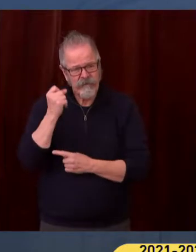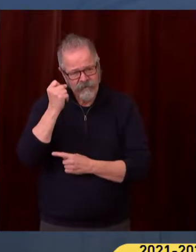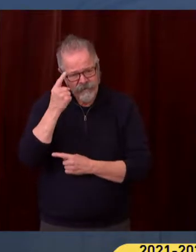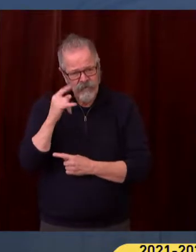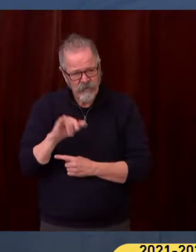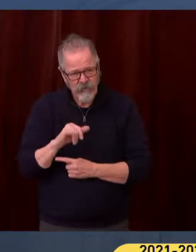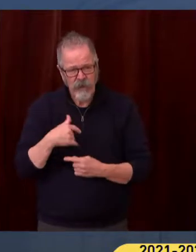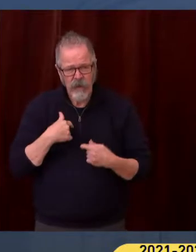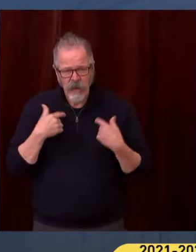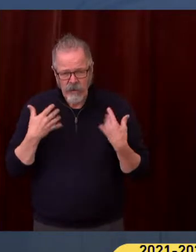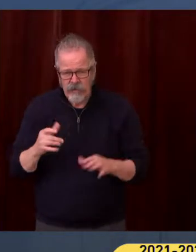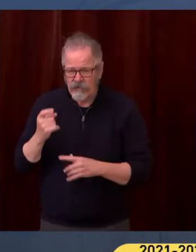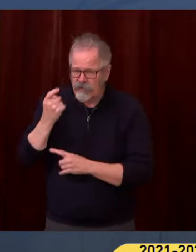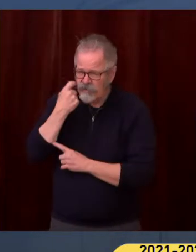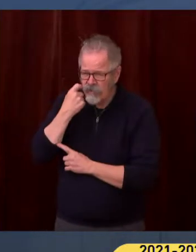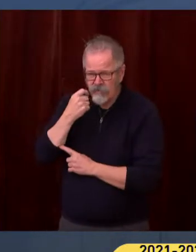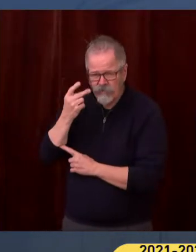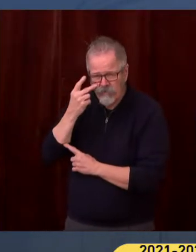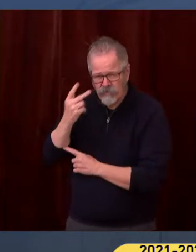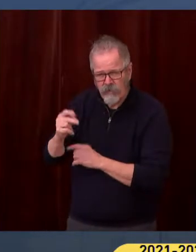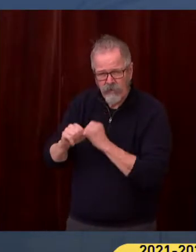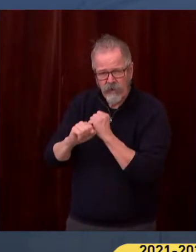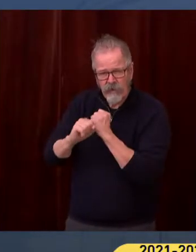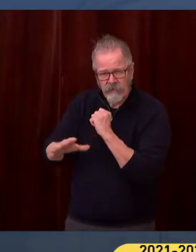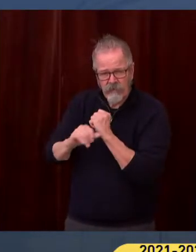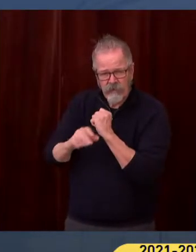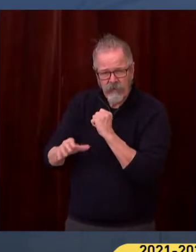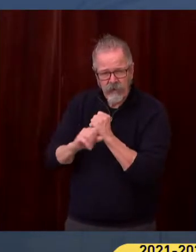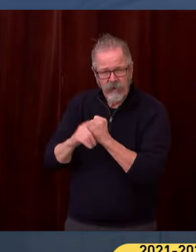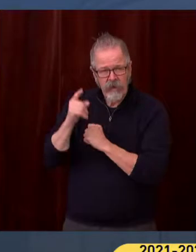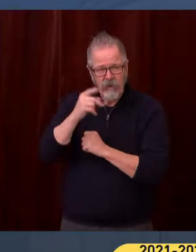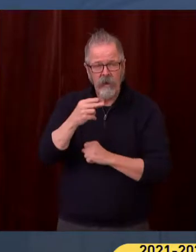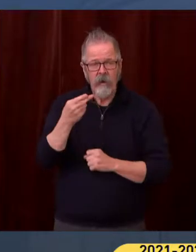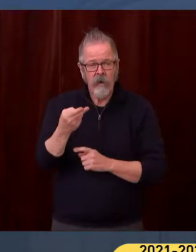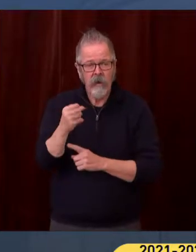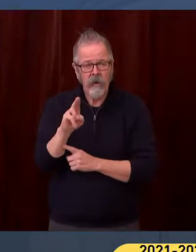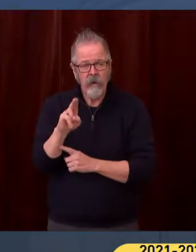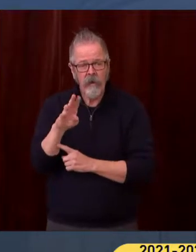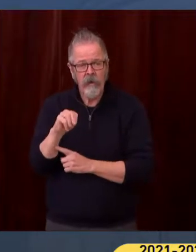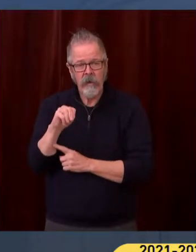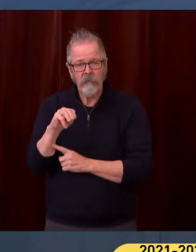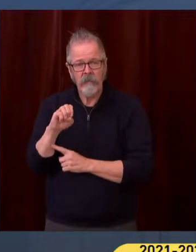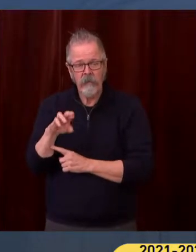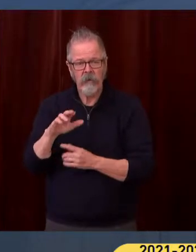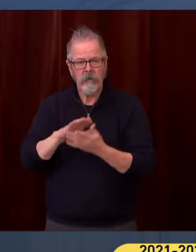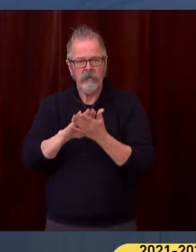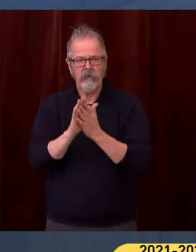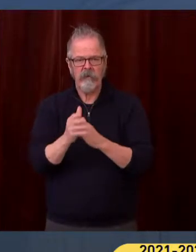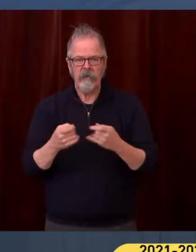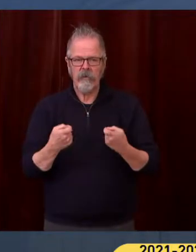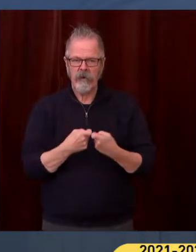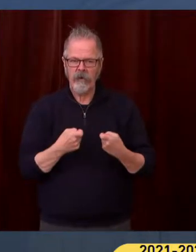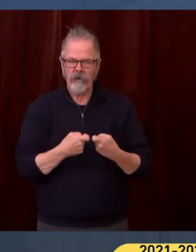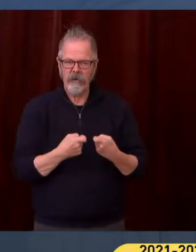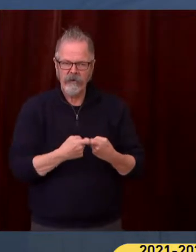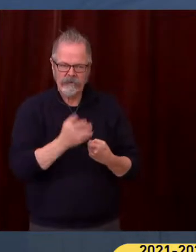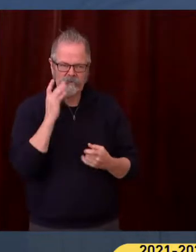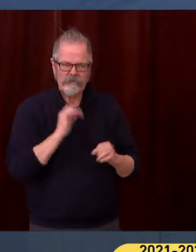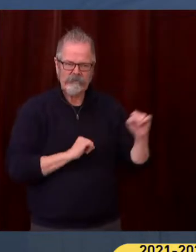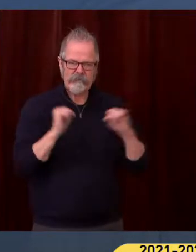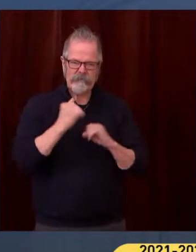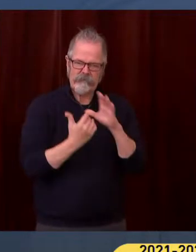transportation, I knew this is a real thing. Ford, the ad I saw last night, was saying Ford